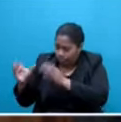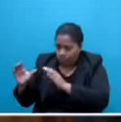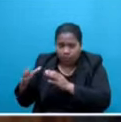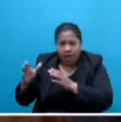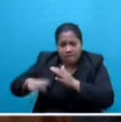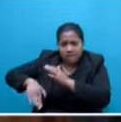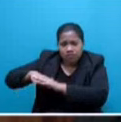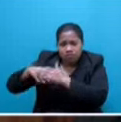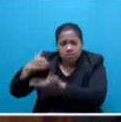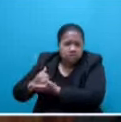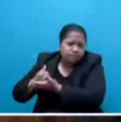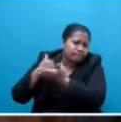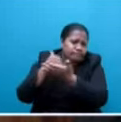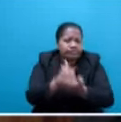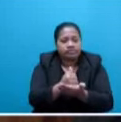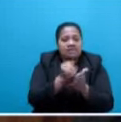effectively and progresses.